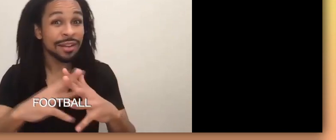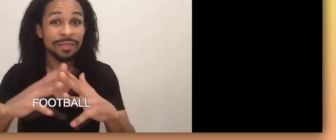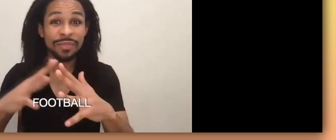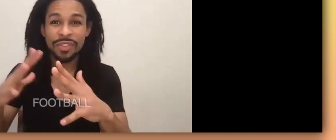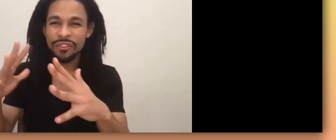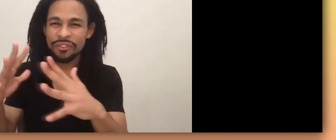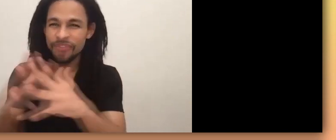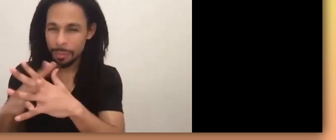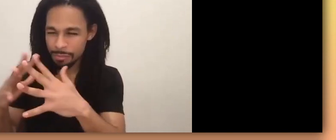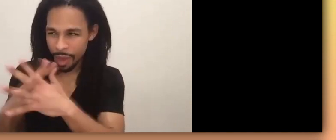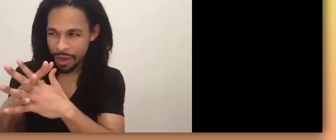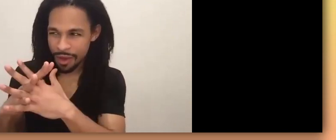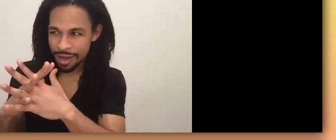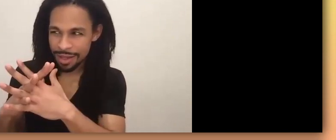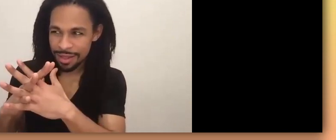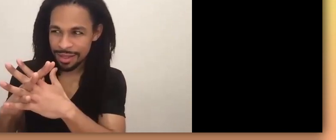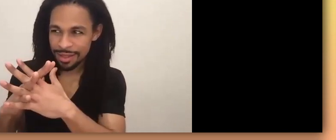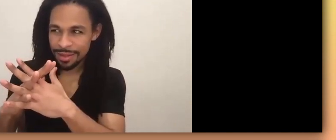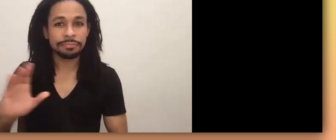Football.